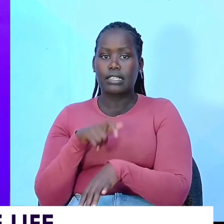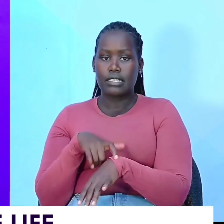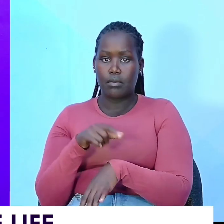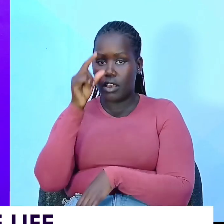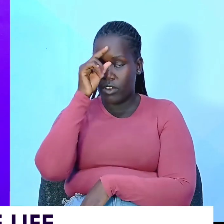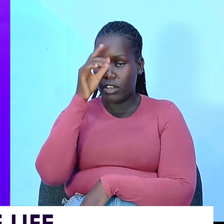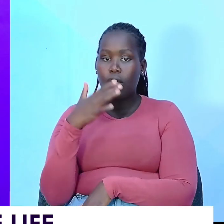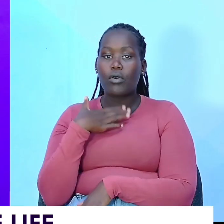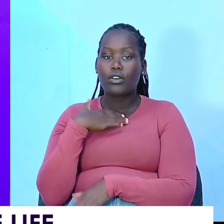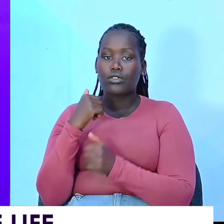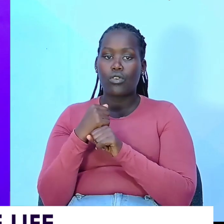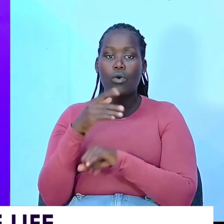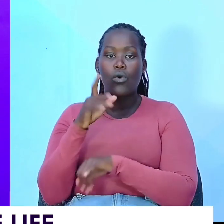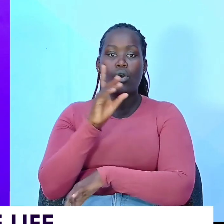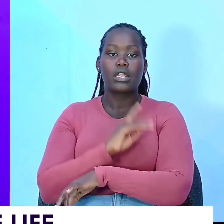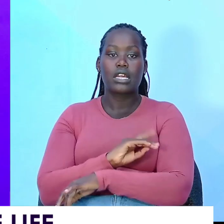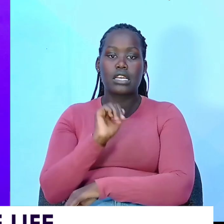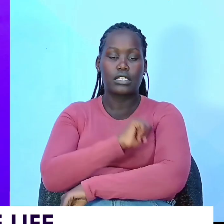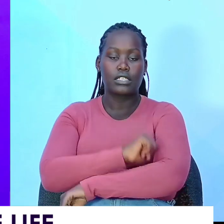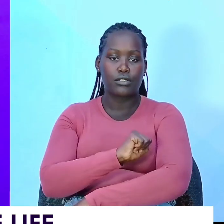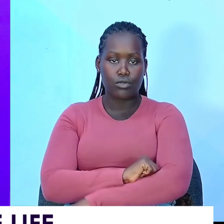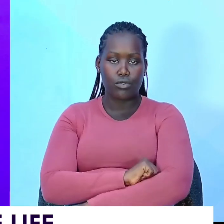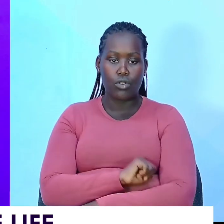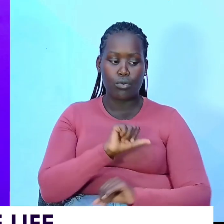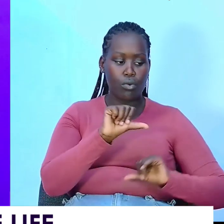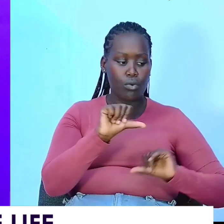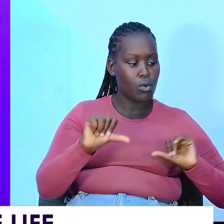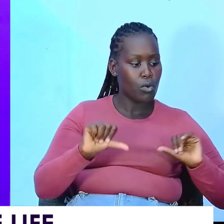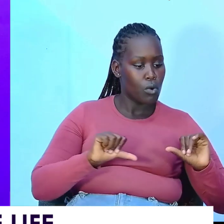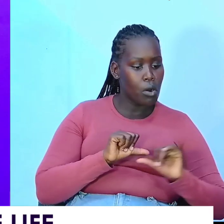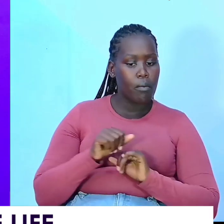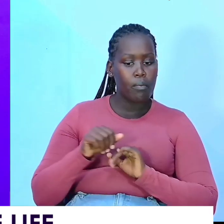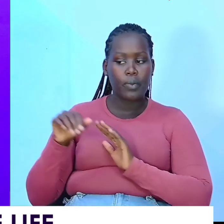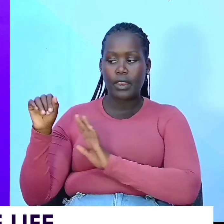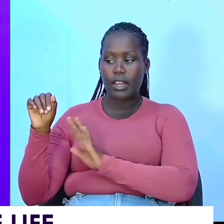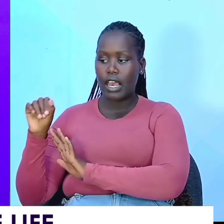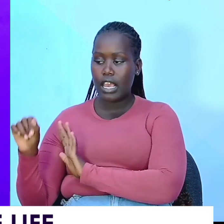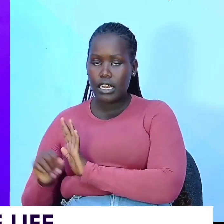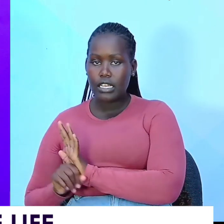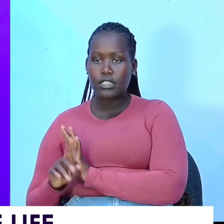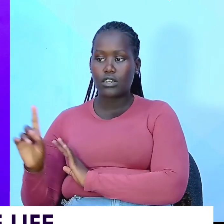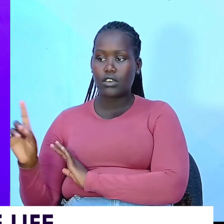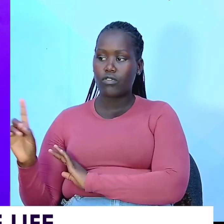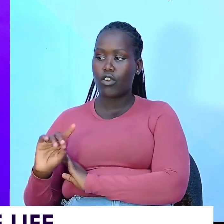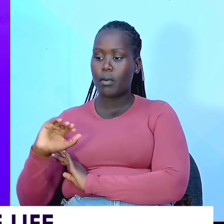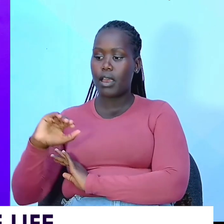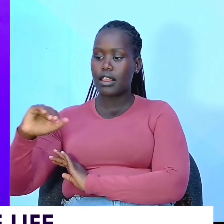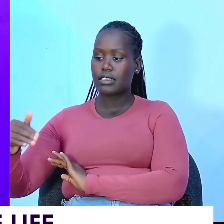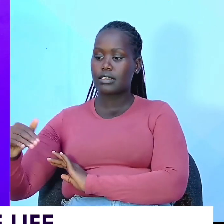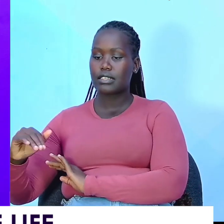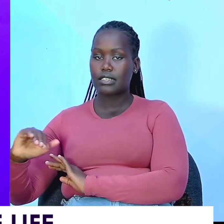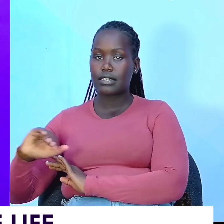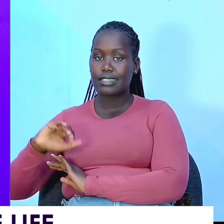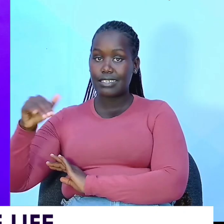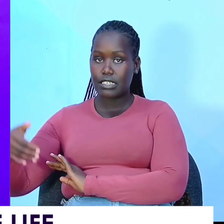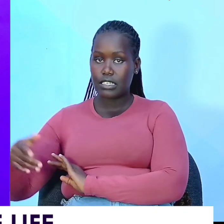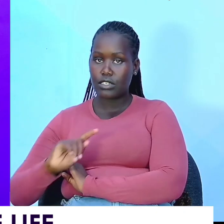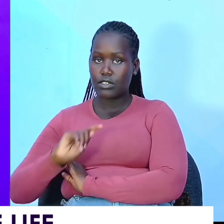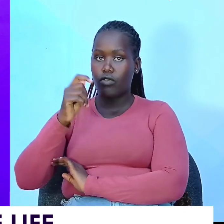school. Because you go around the estates of Nairobi and the cities of Kenya, young people